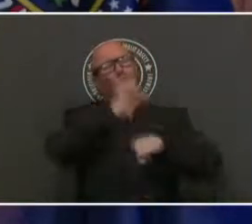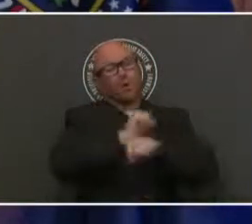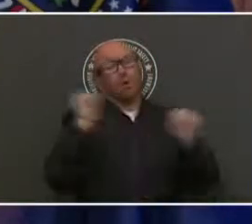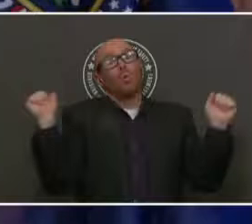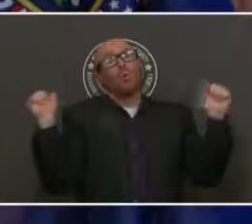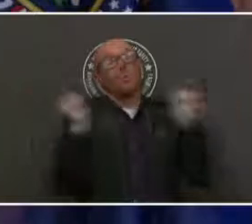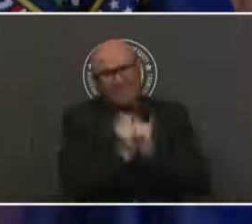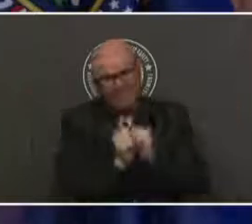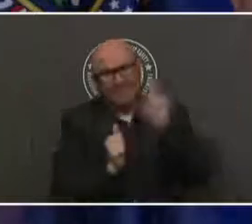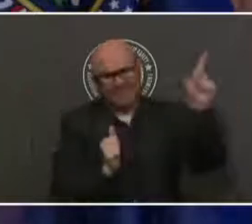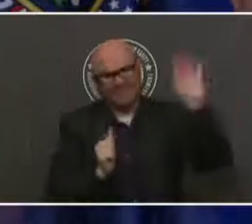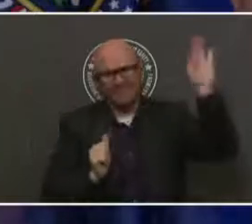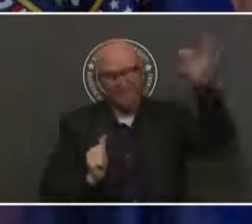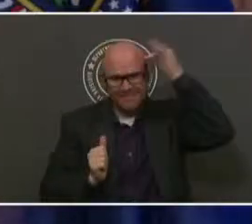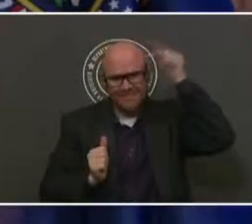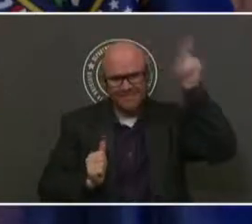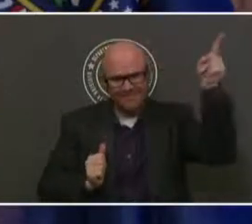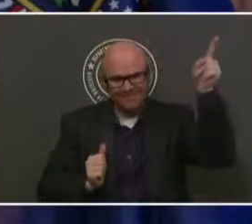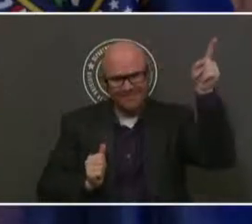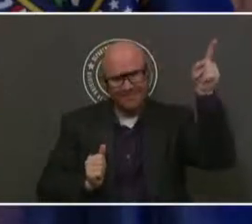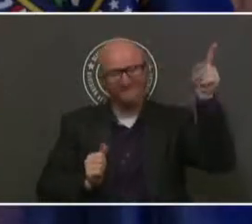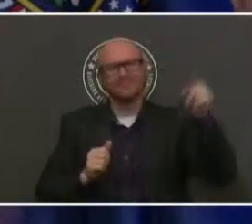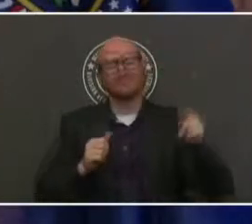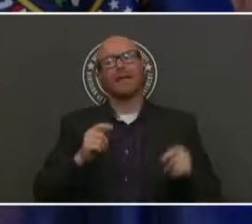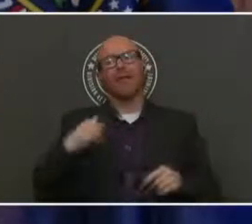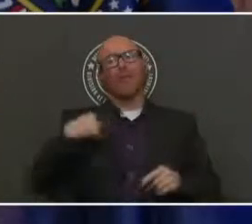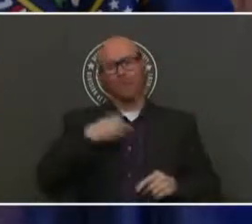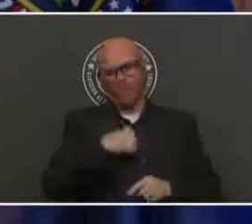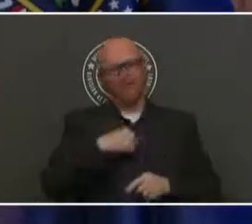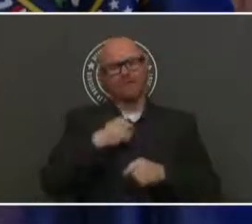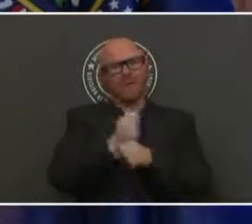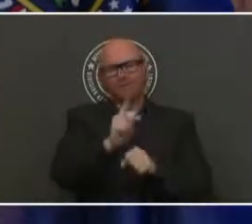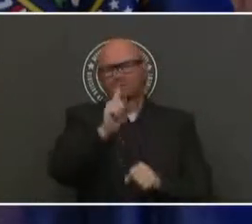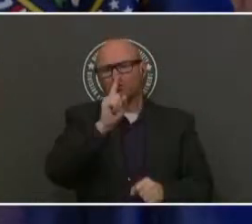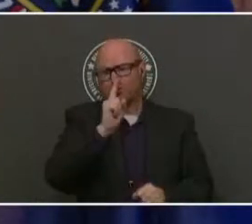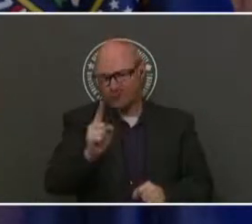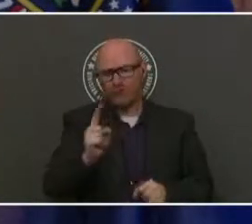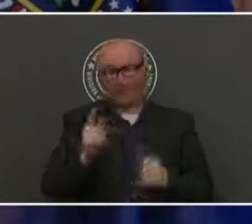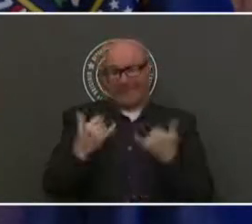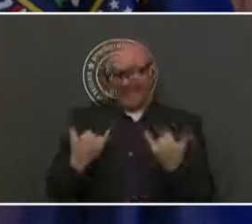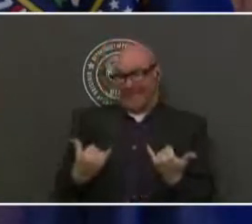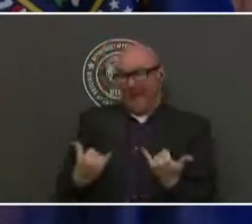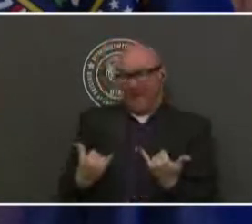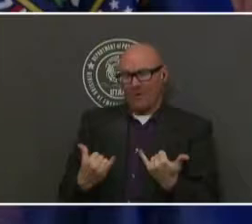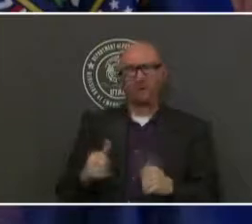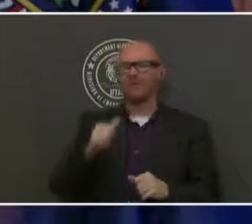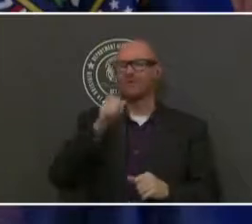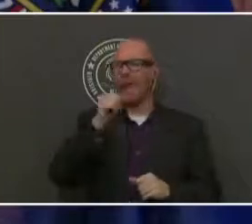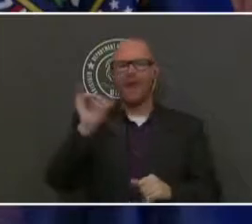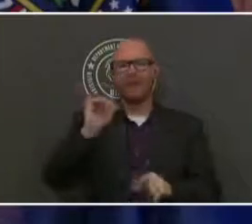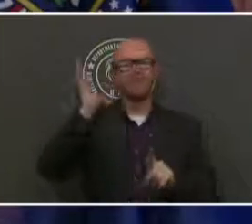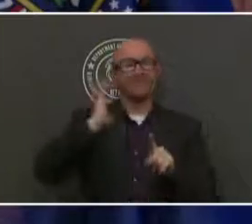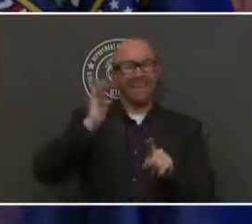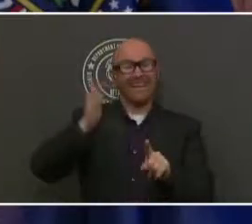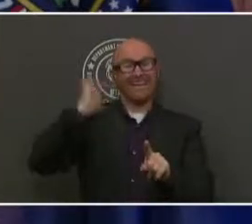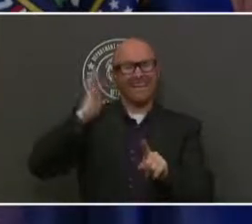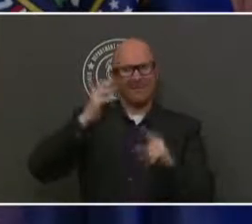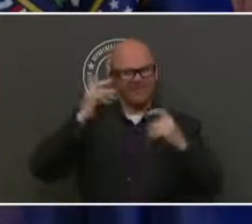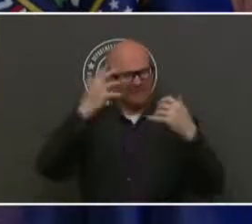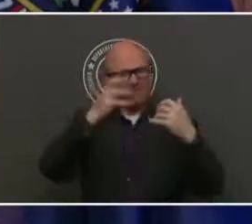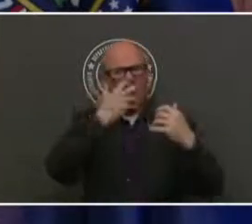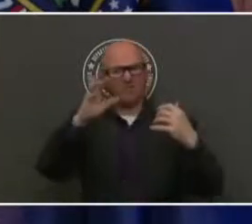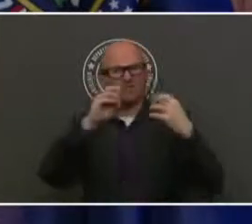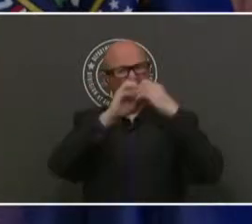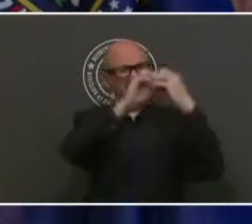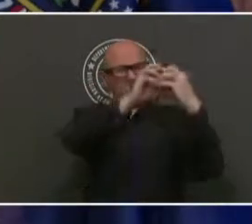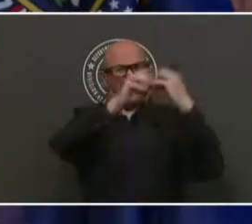very intentional to that this time around. It's very different. It's much less hostile. It's not. We're not